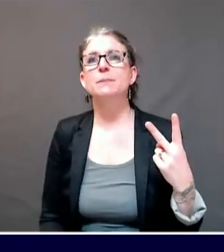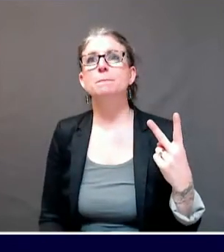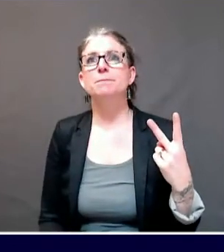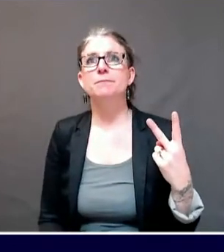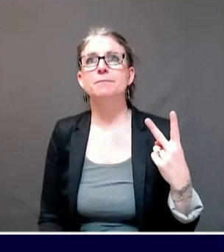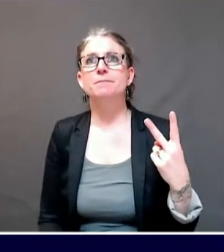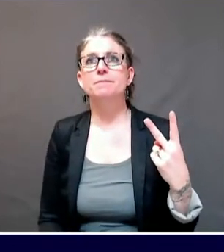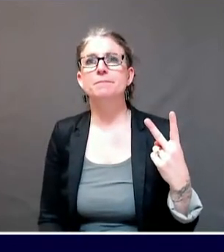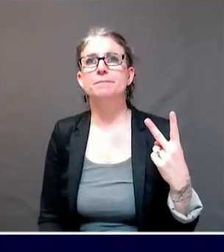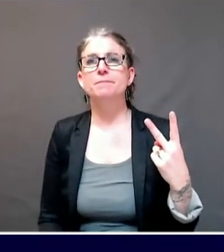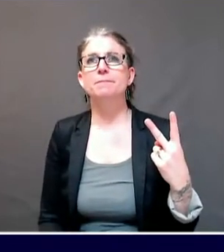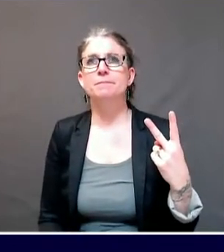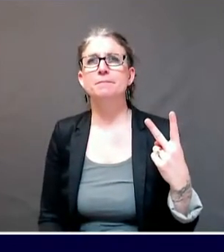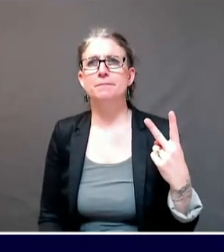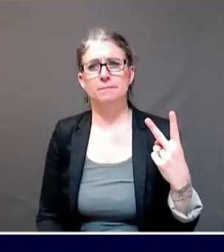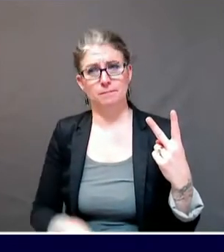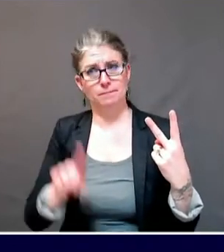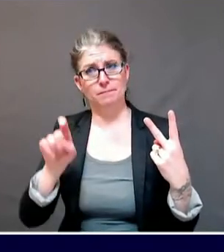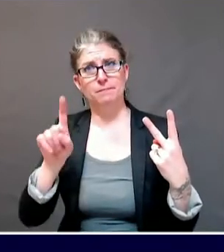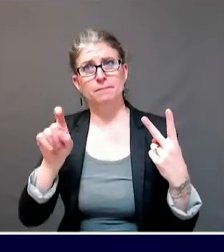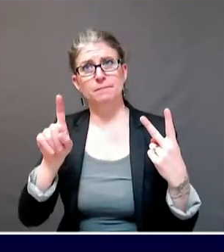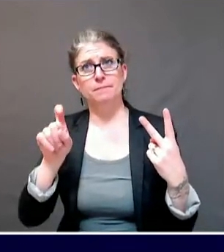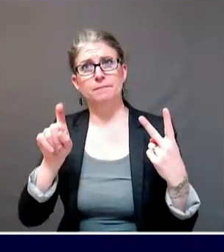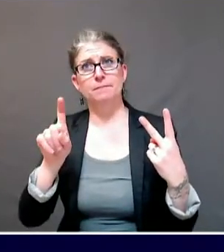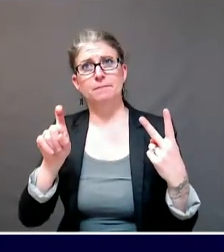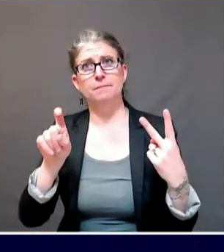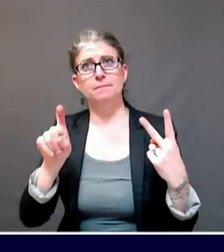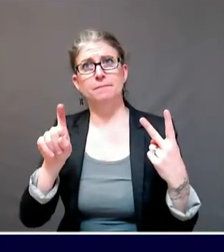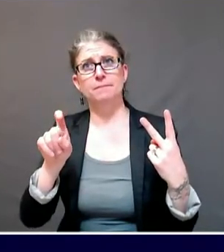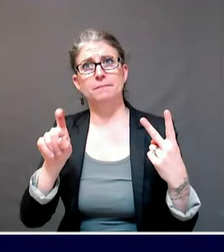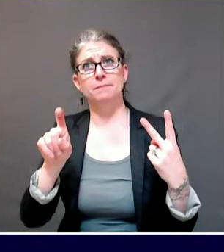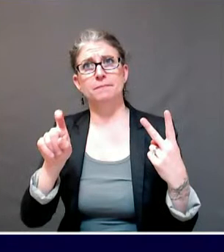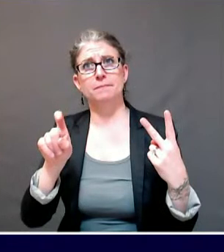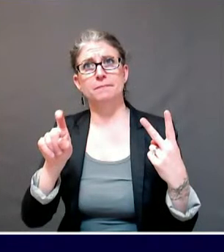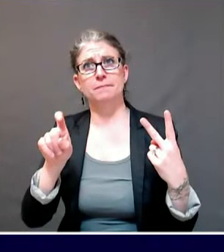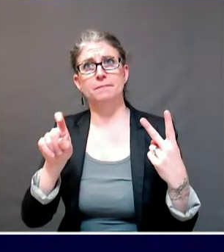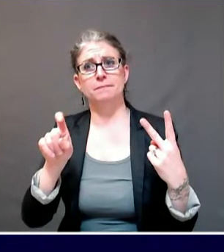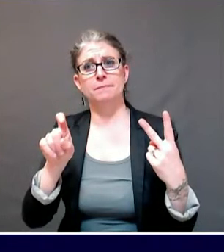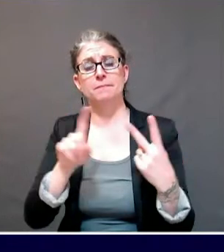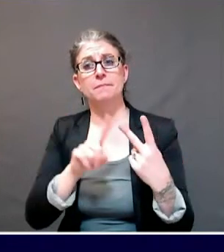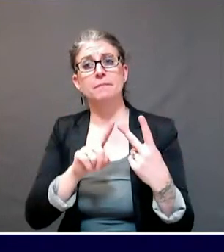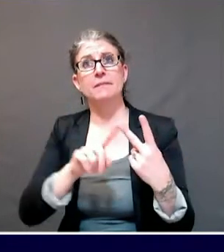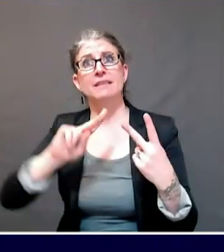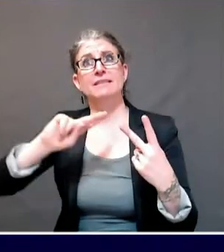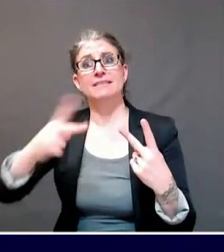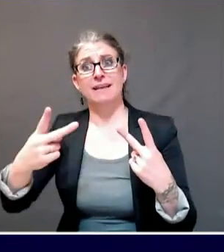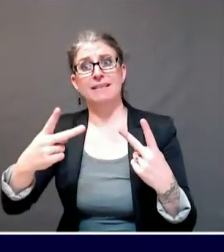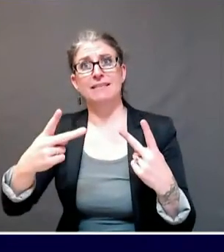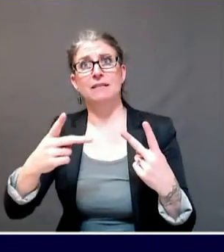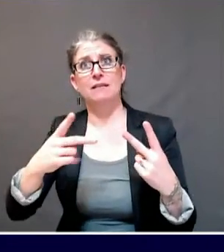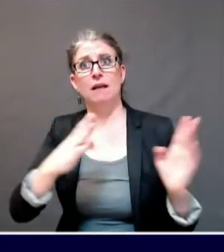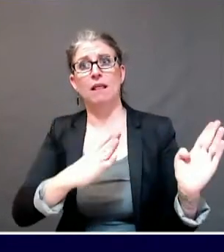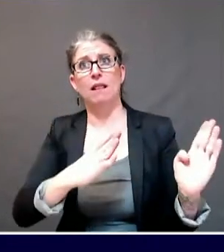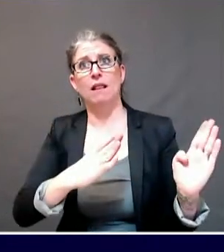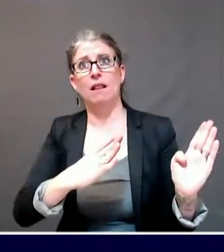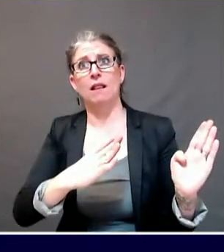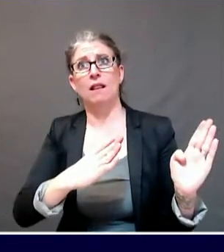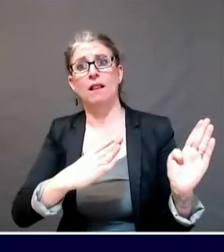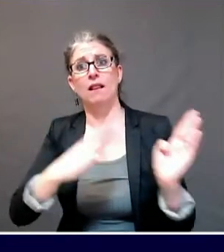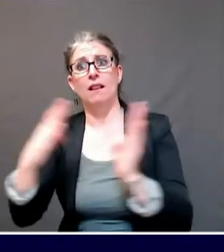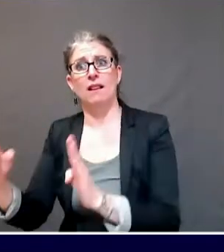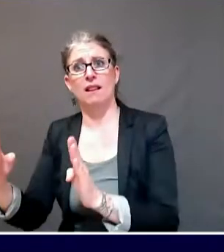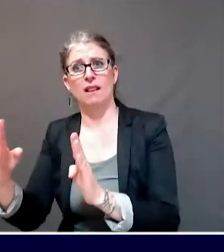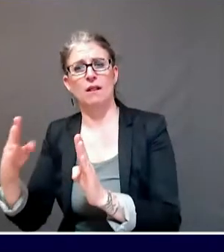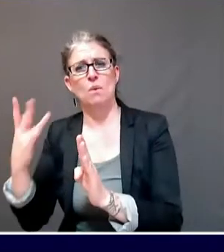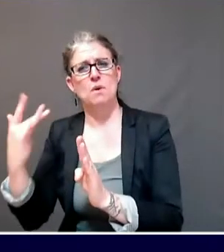for people in order to get more people started with a vaccine? You know, I'm aware that at least one country has opted